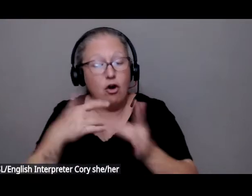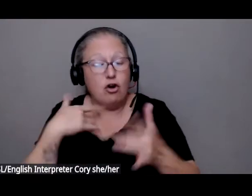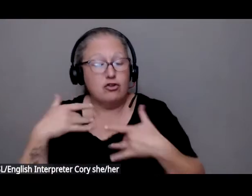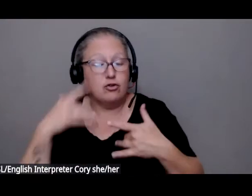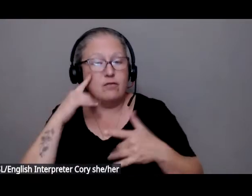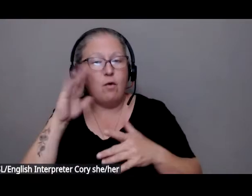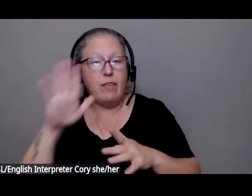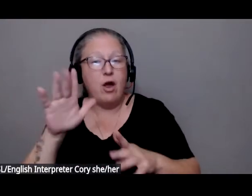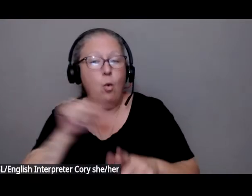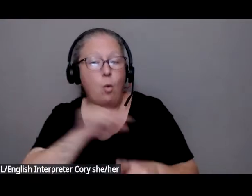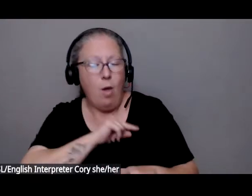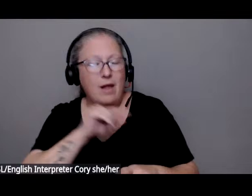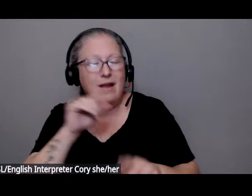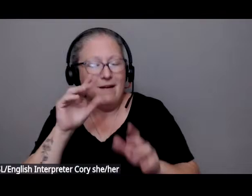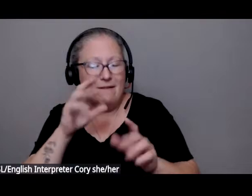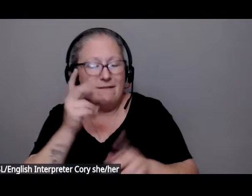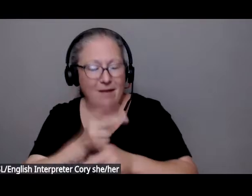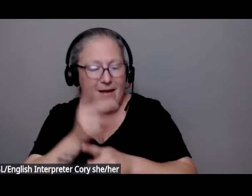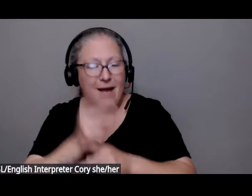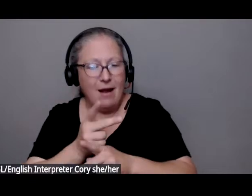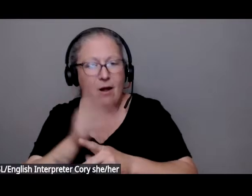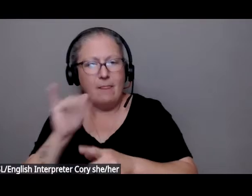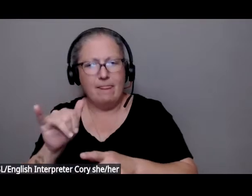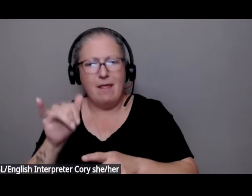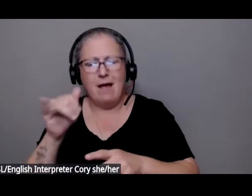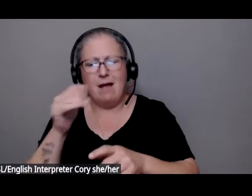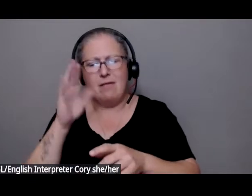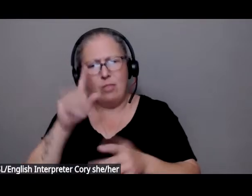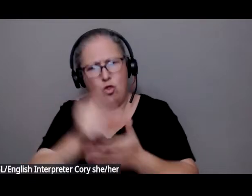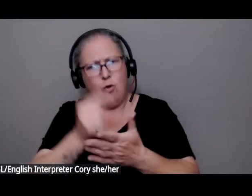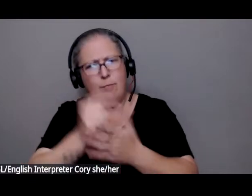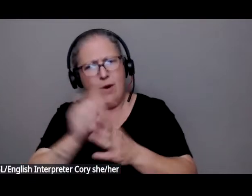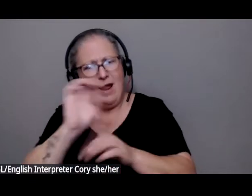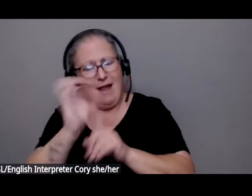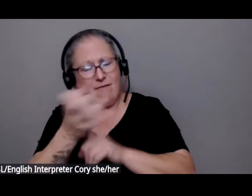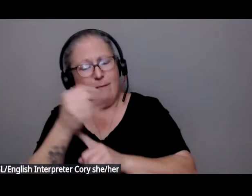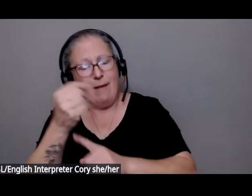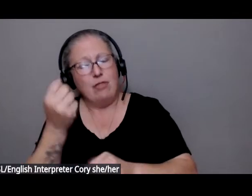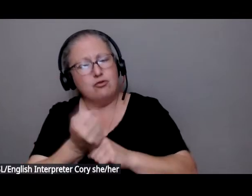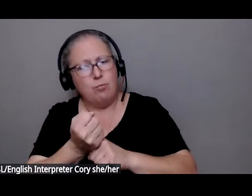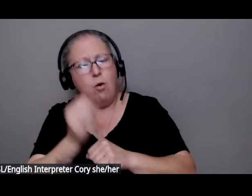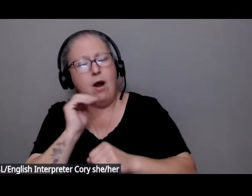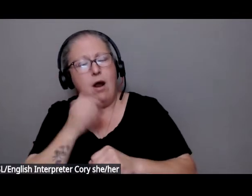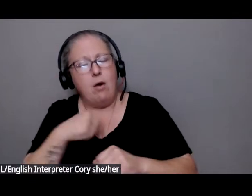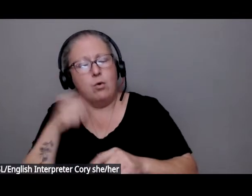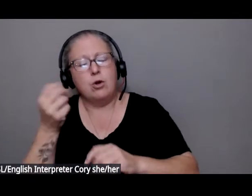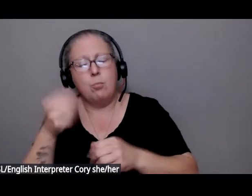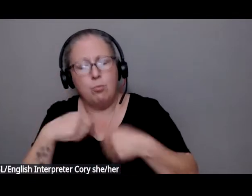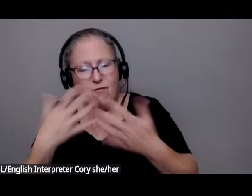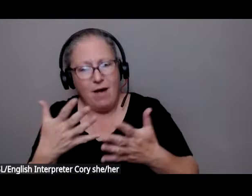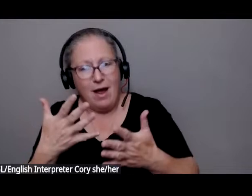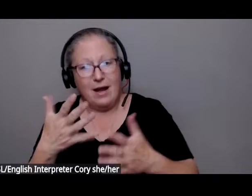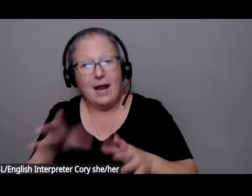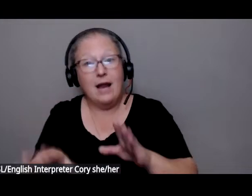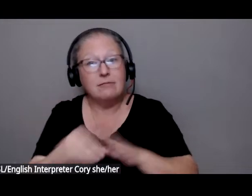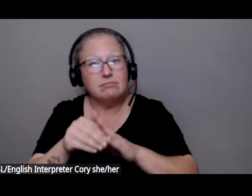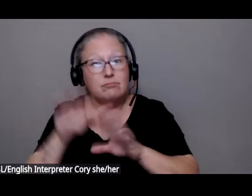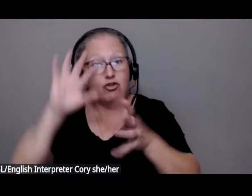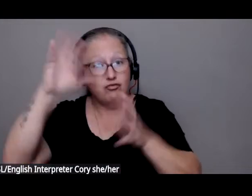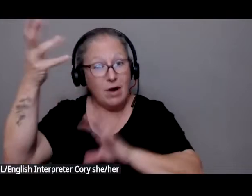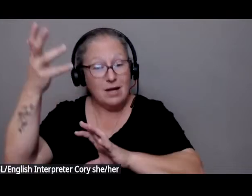care. This undermines the therapeutic environment and the overall support we strive to provide. In addition to supporting crises